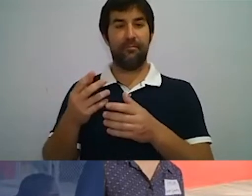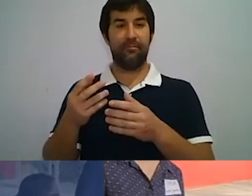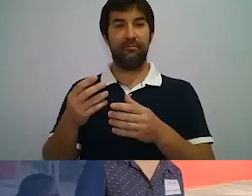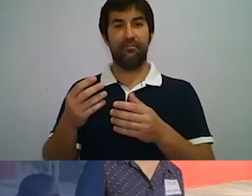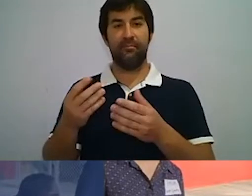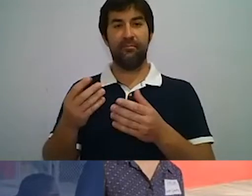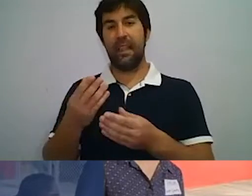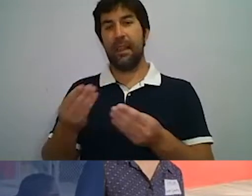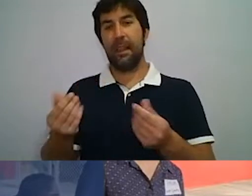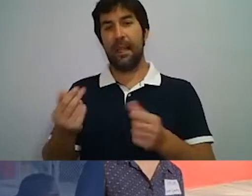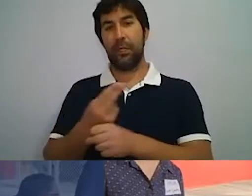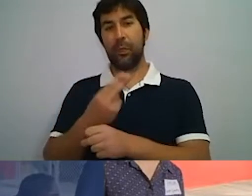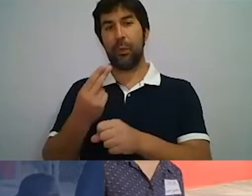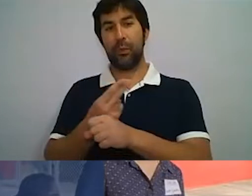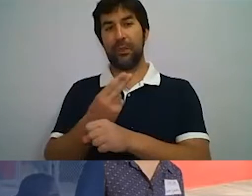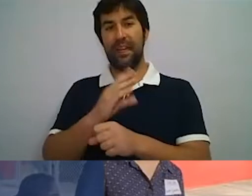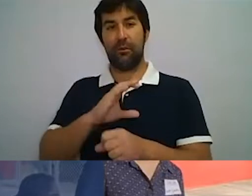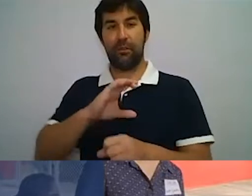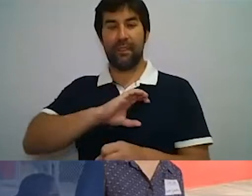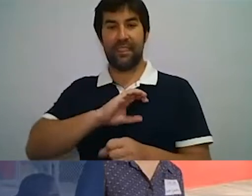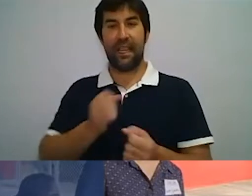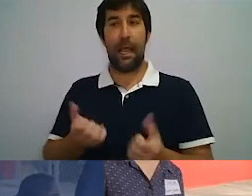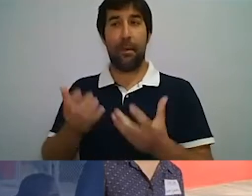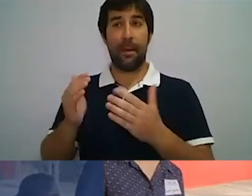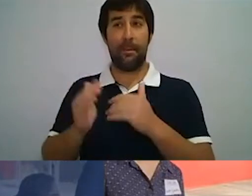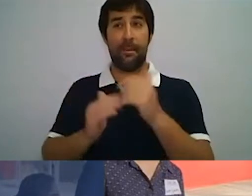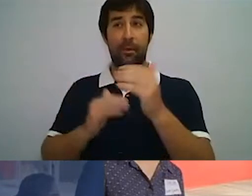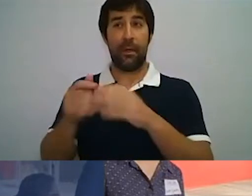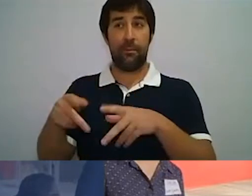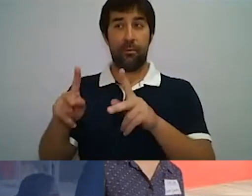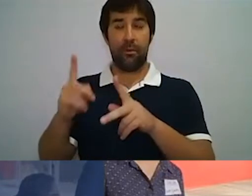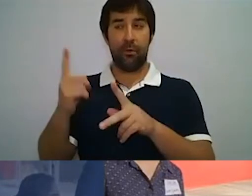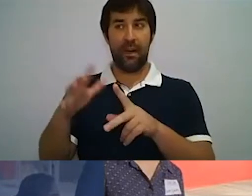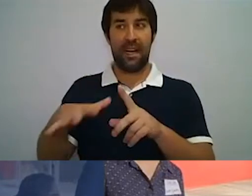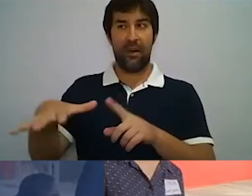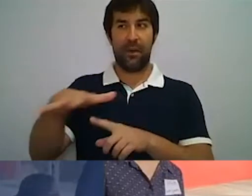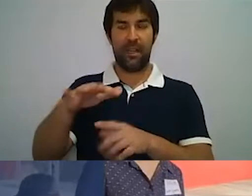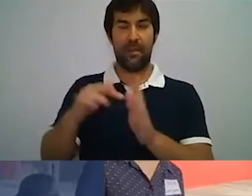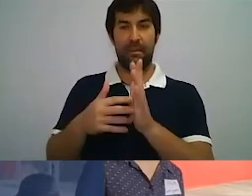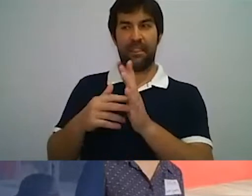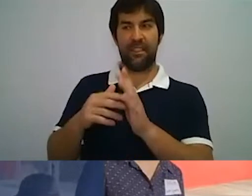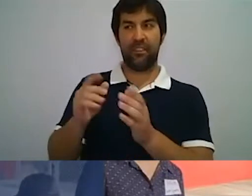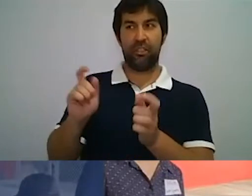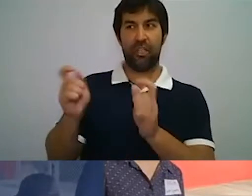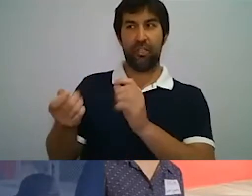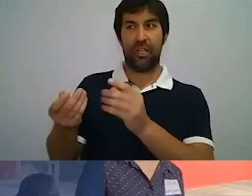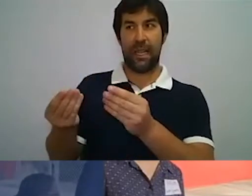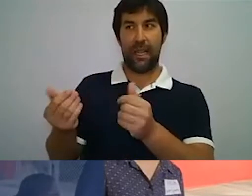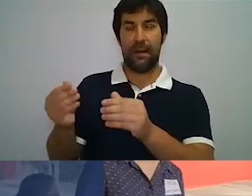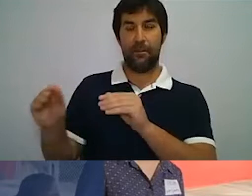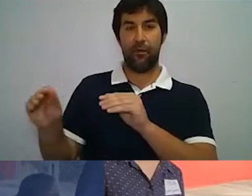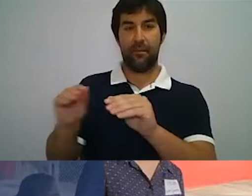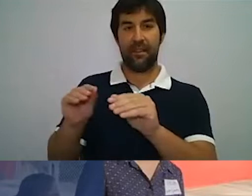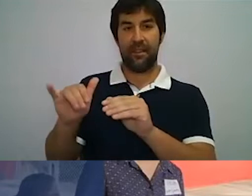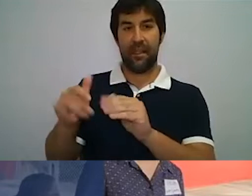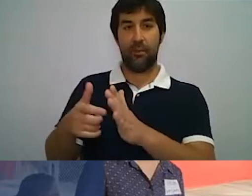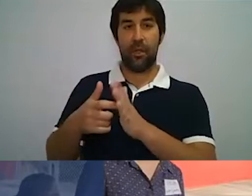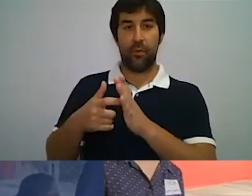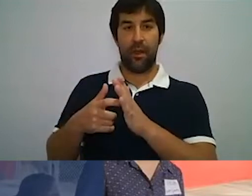have a question and answer session where you can ask questions about the capital budget process itself or questions about specifically Department of